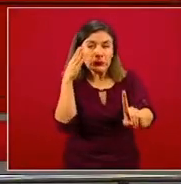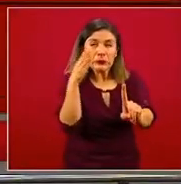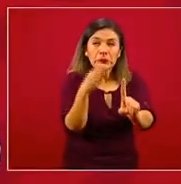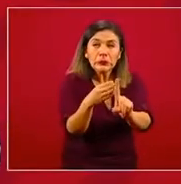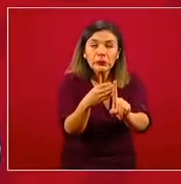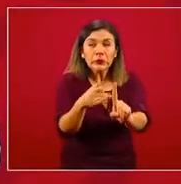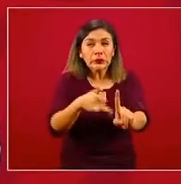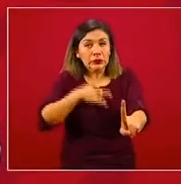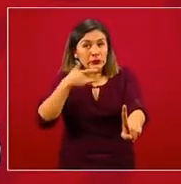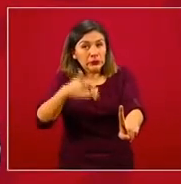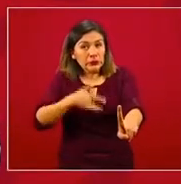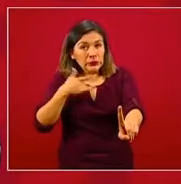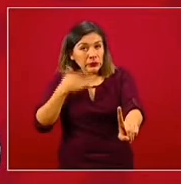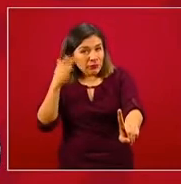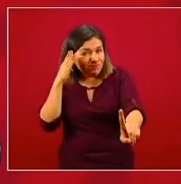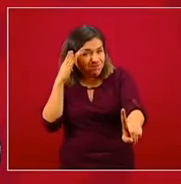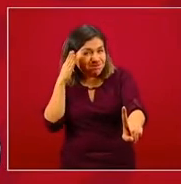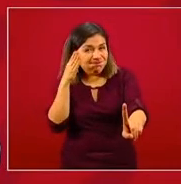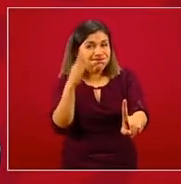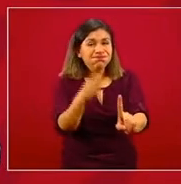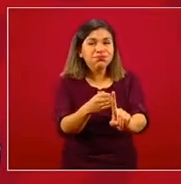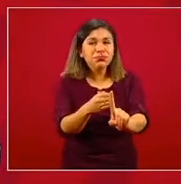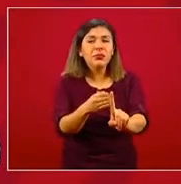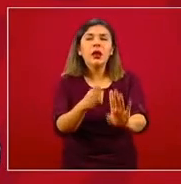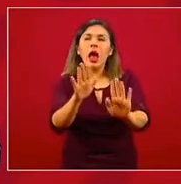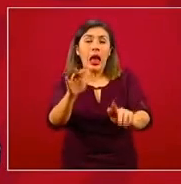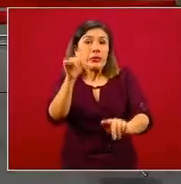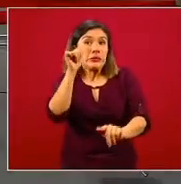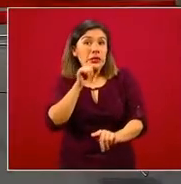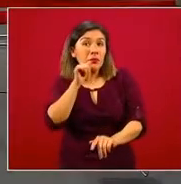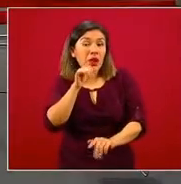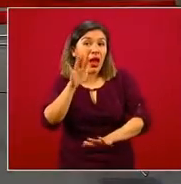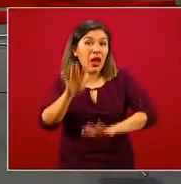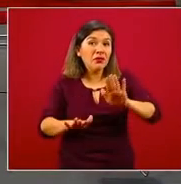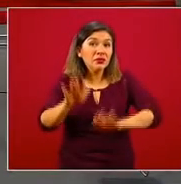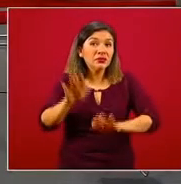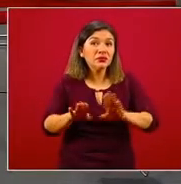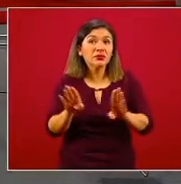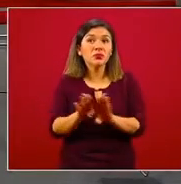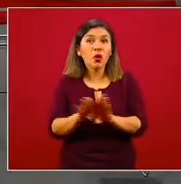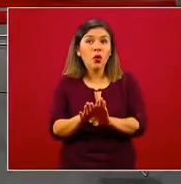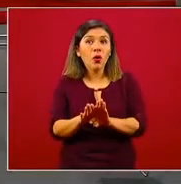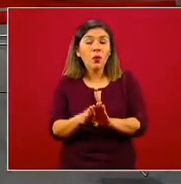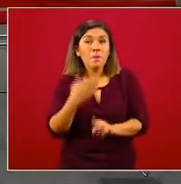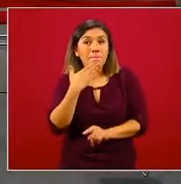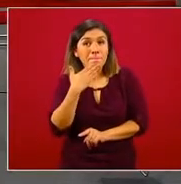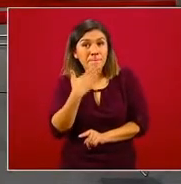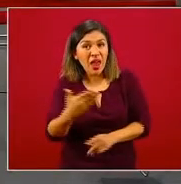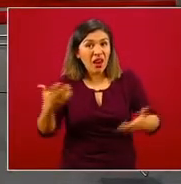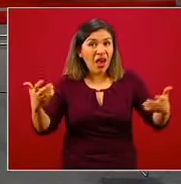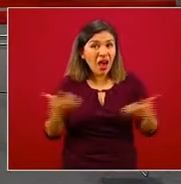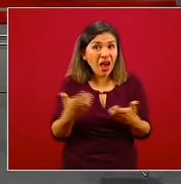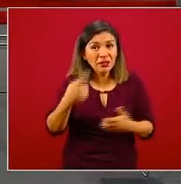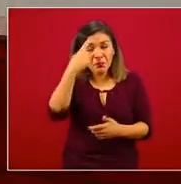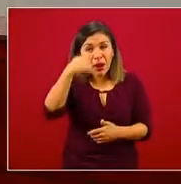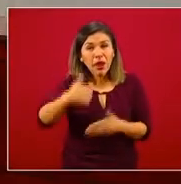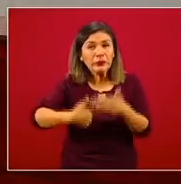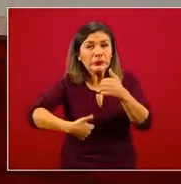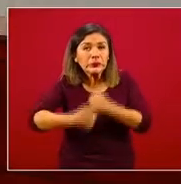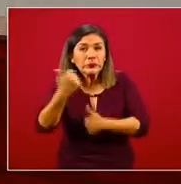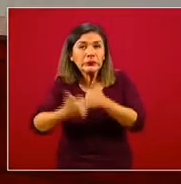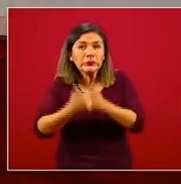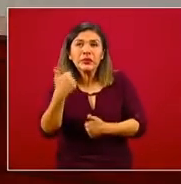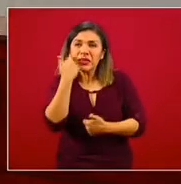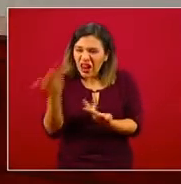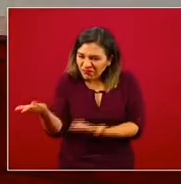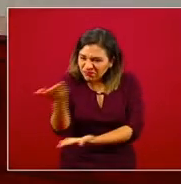reflection upon the fact that a sector of the population focuses their fears, and sometimes fear